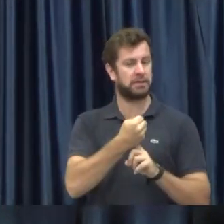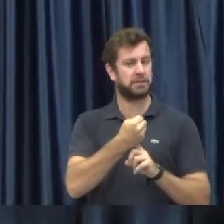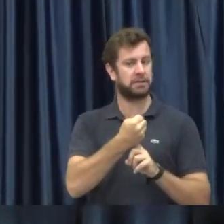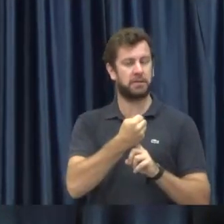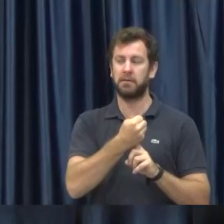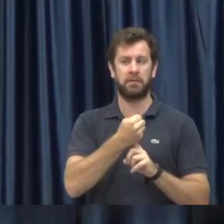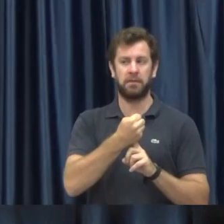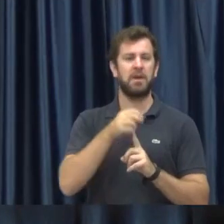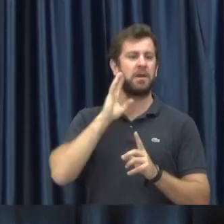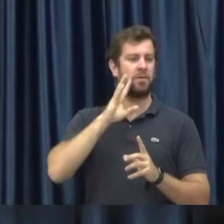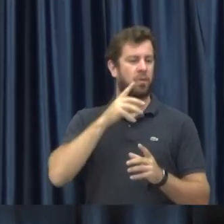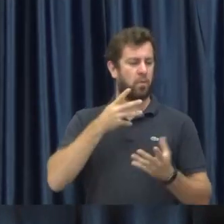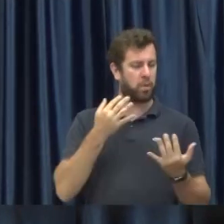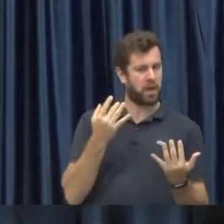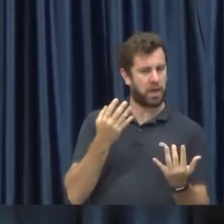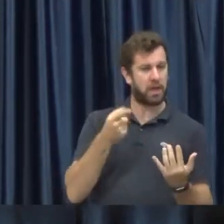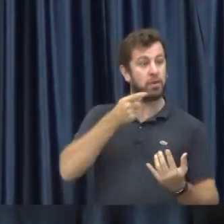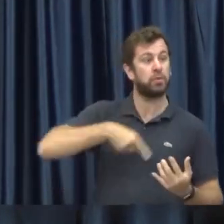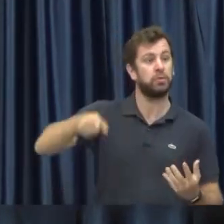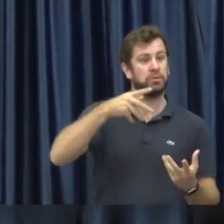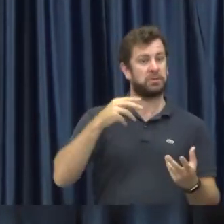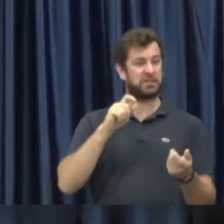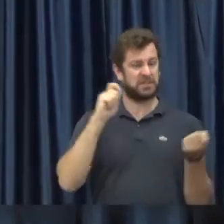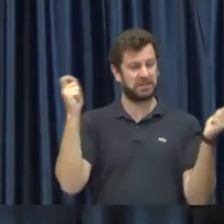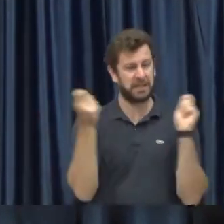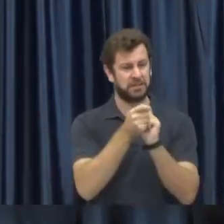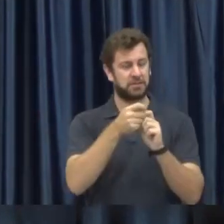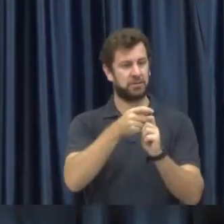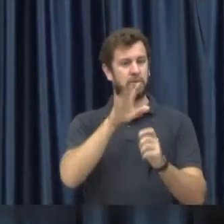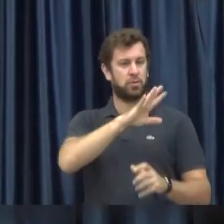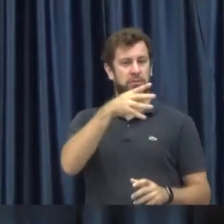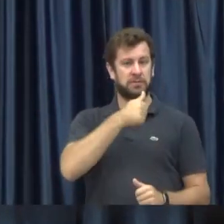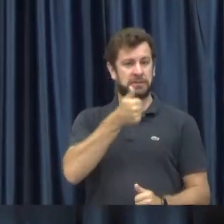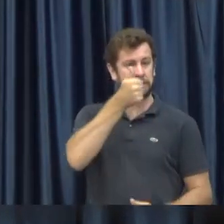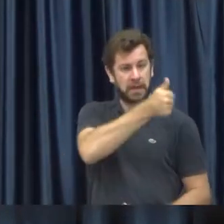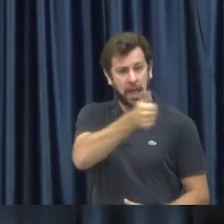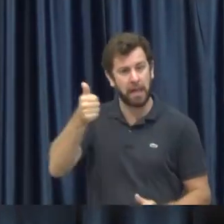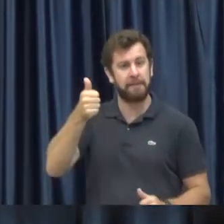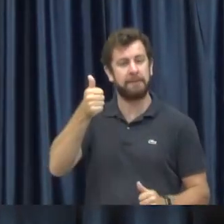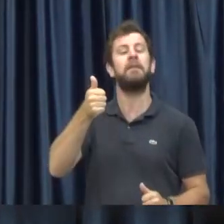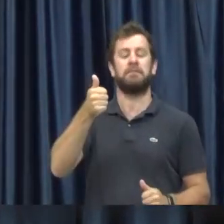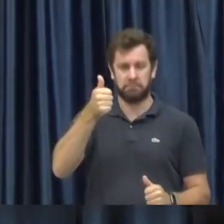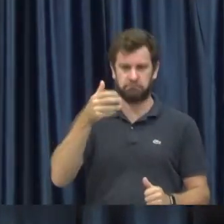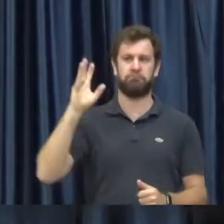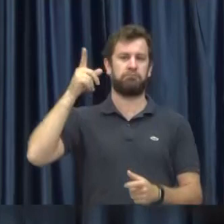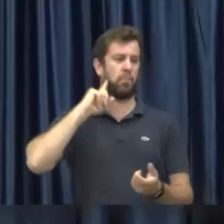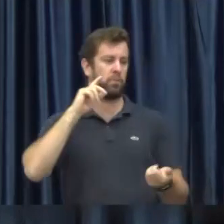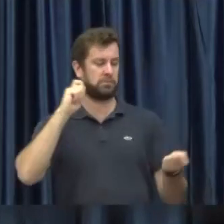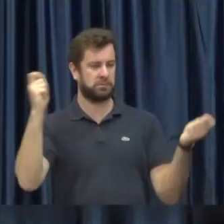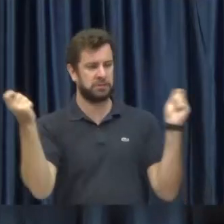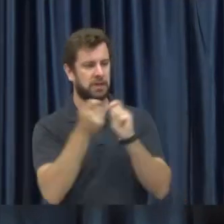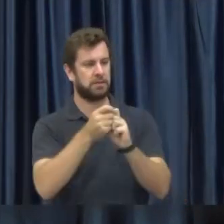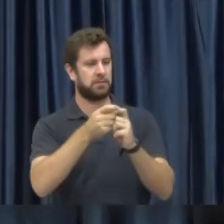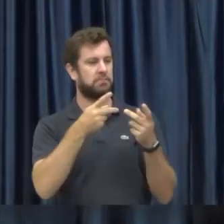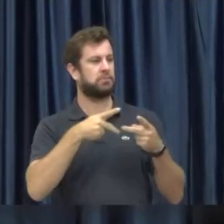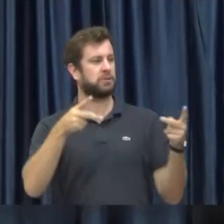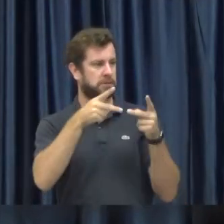themselves. So the beginning of real change is internal.